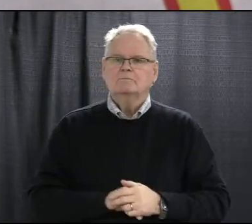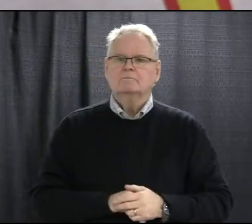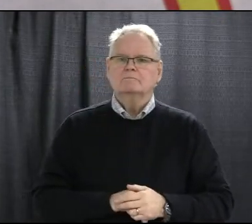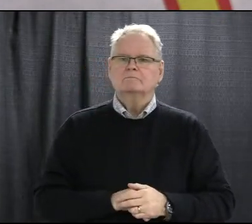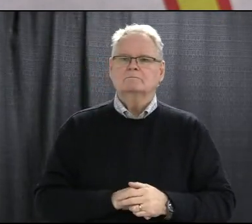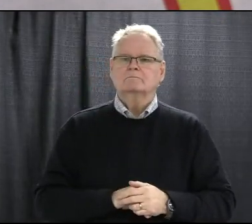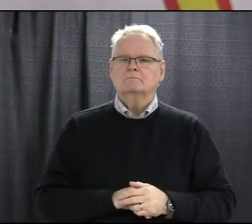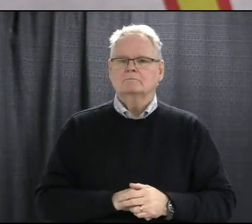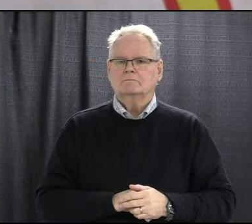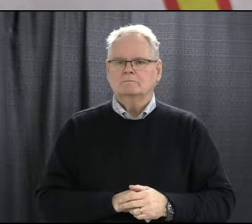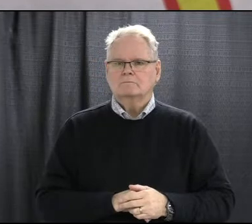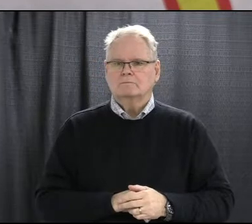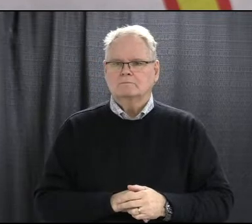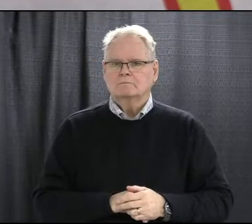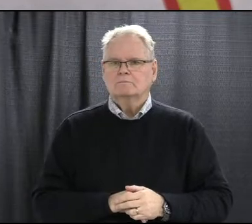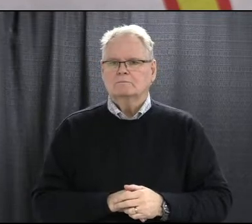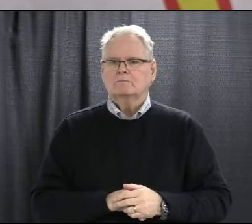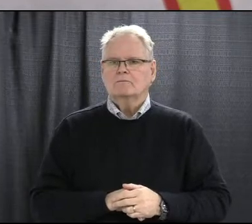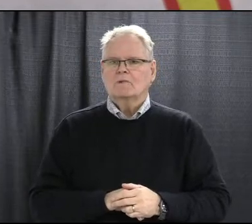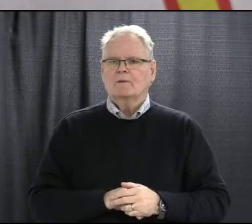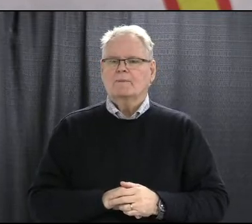with the patient, for example.